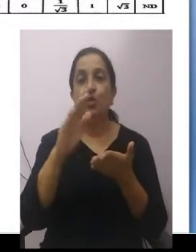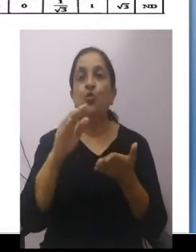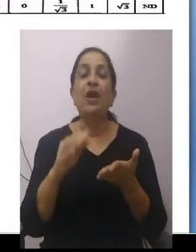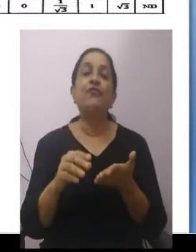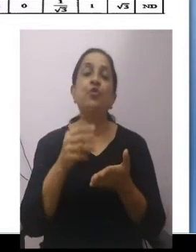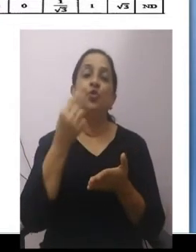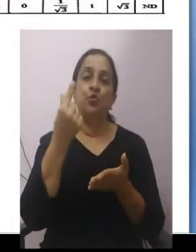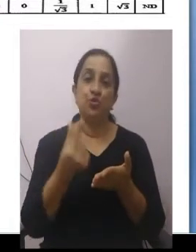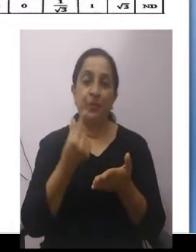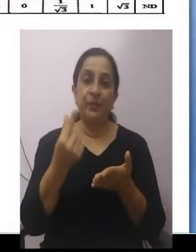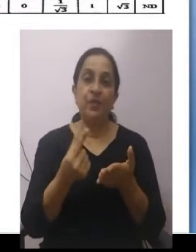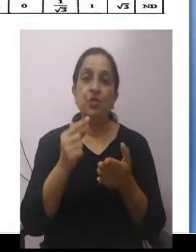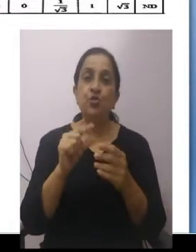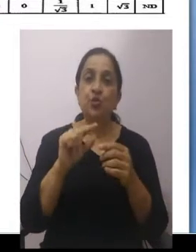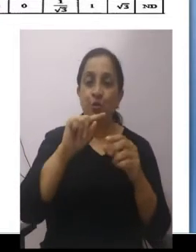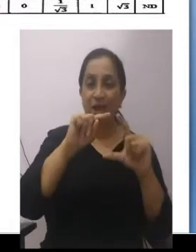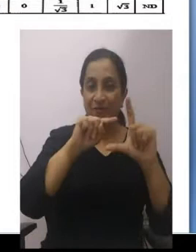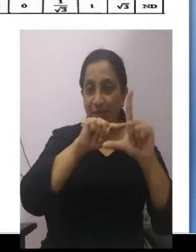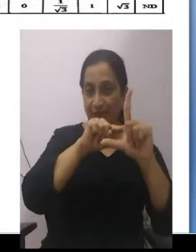3,